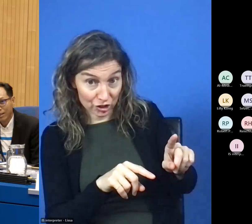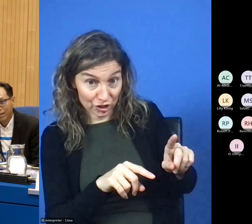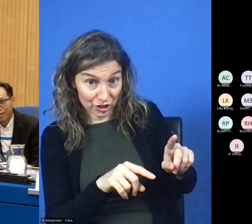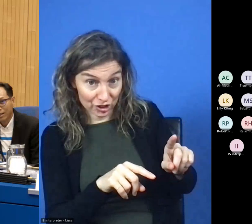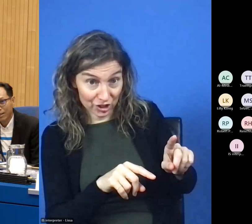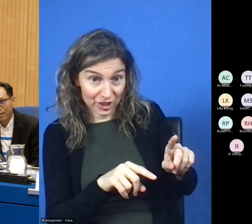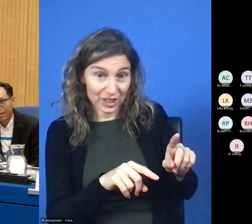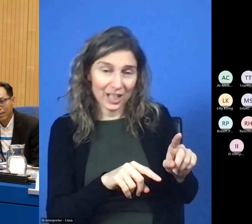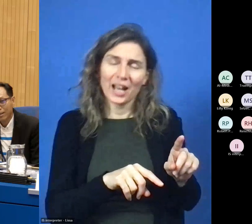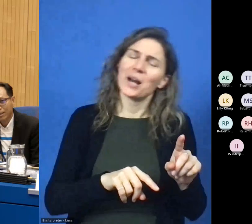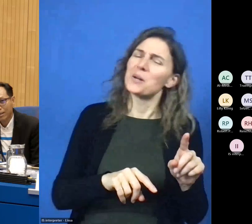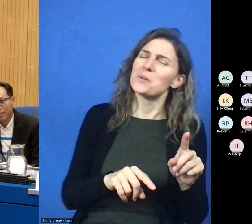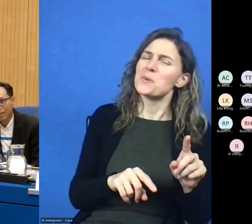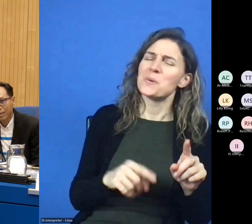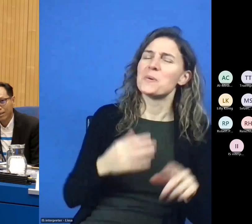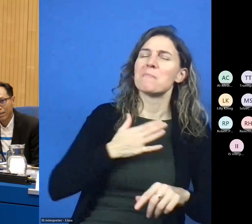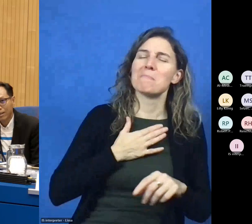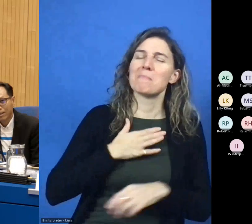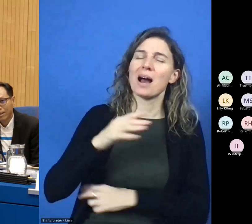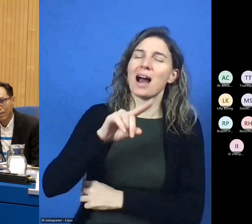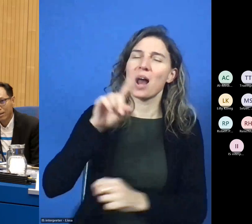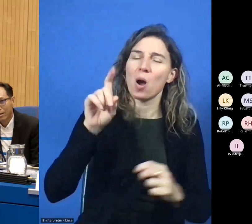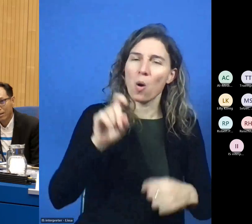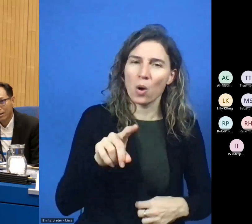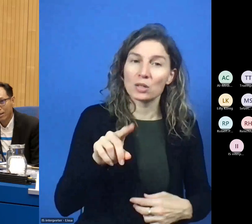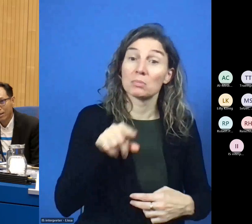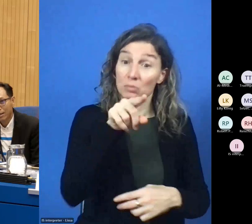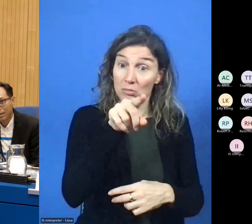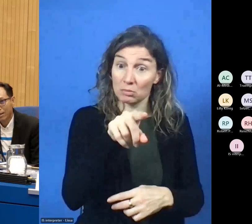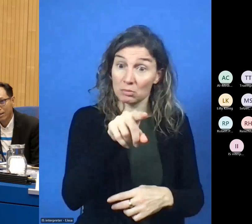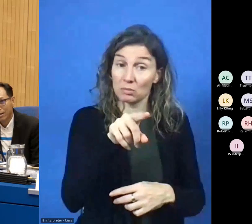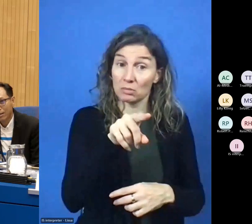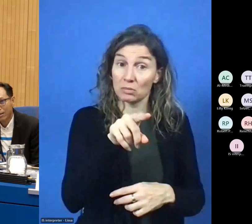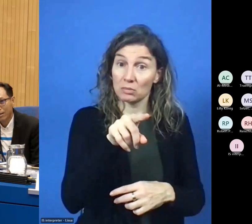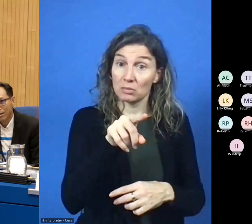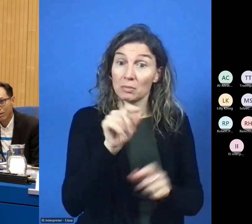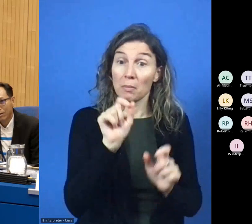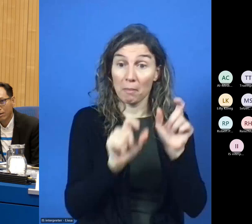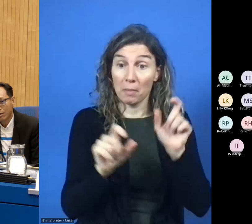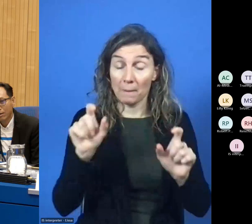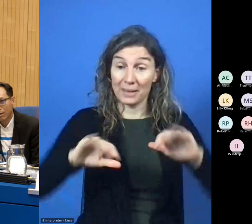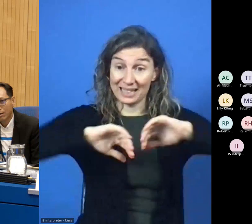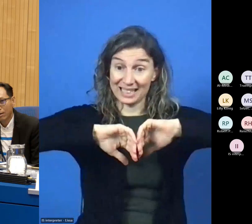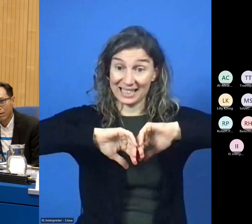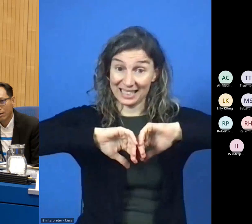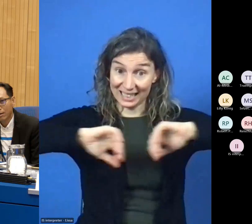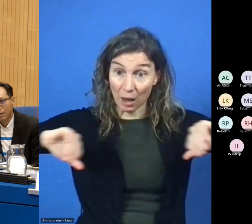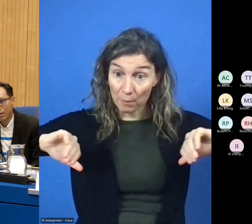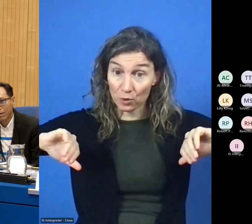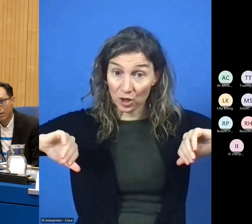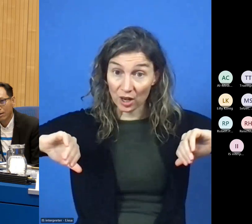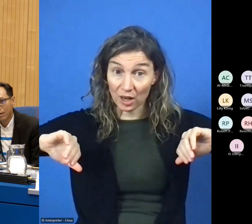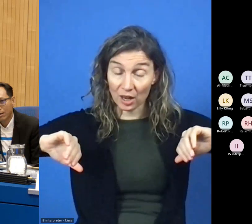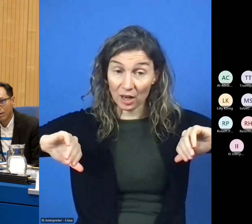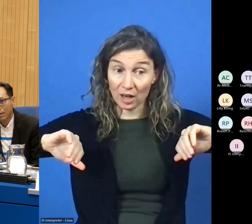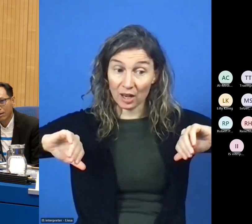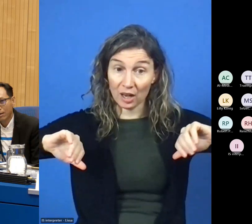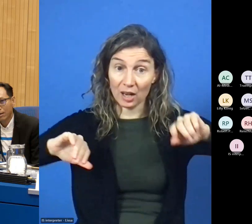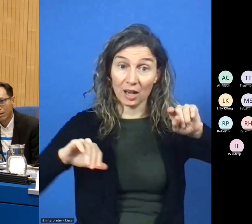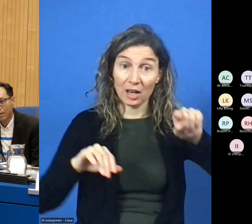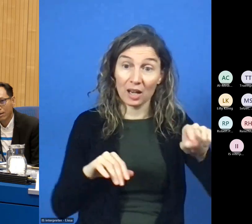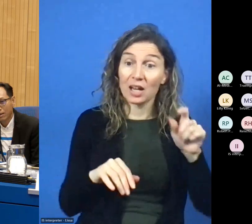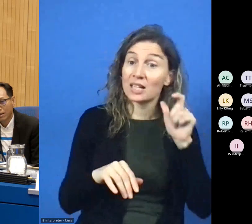No, not really. For me, the question was, are you separating the people in terms of their sex